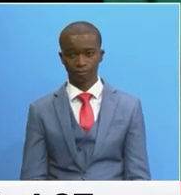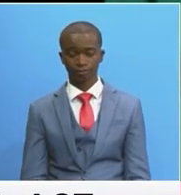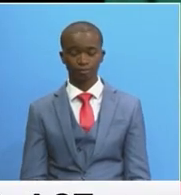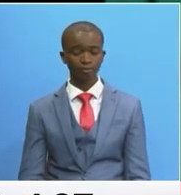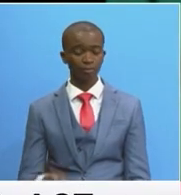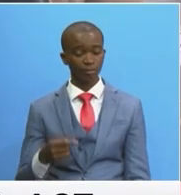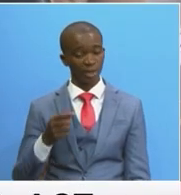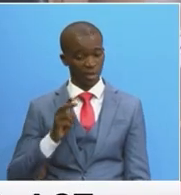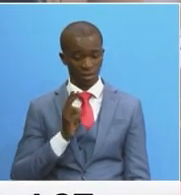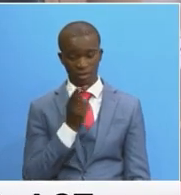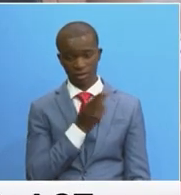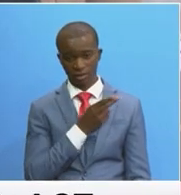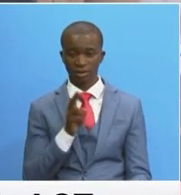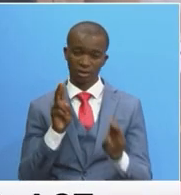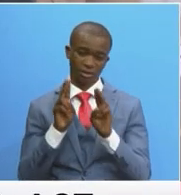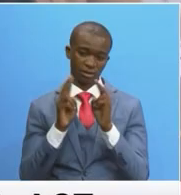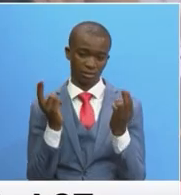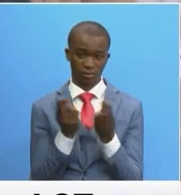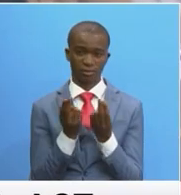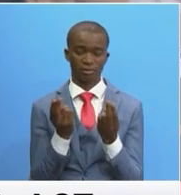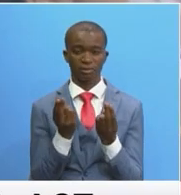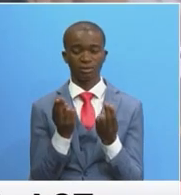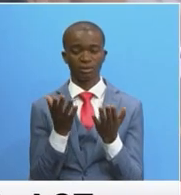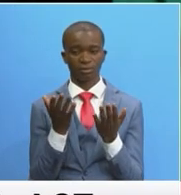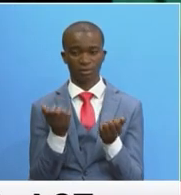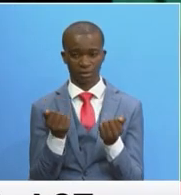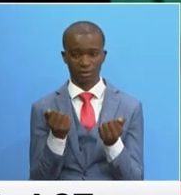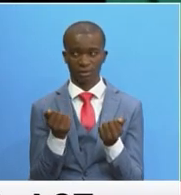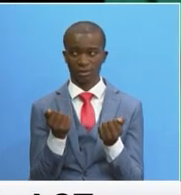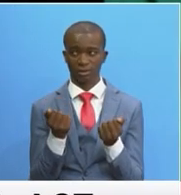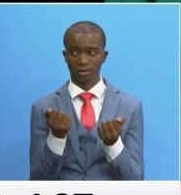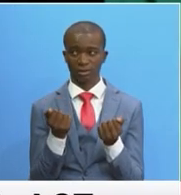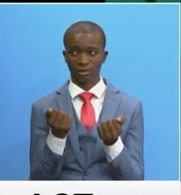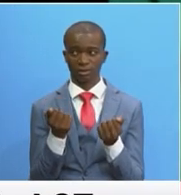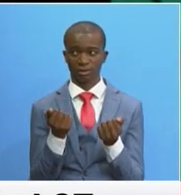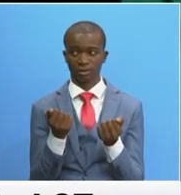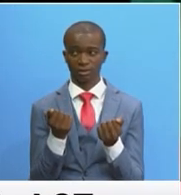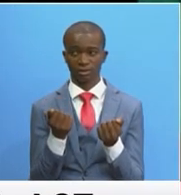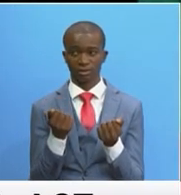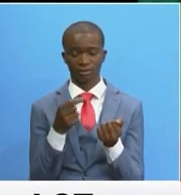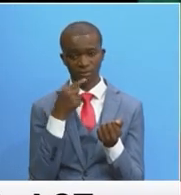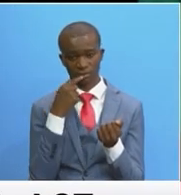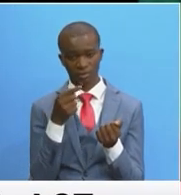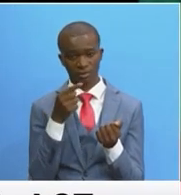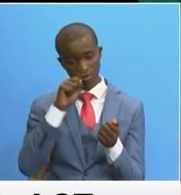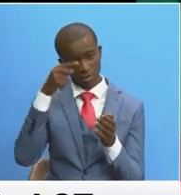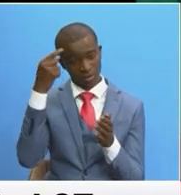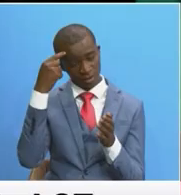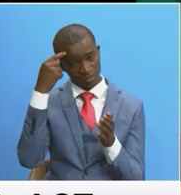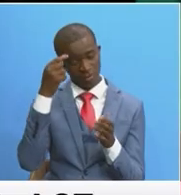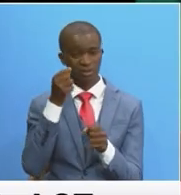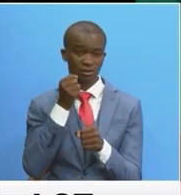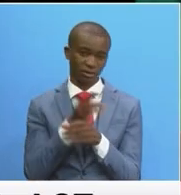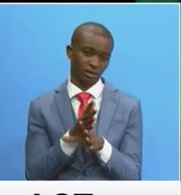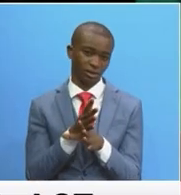unions can also assure you on behalf of government that government stands ready